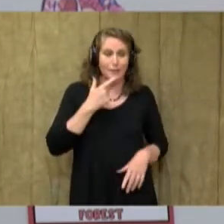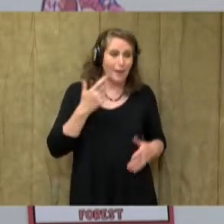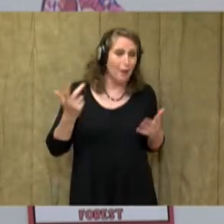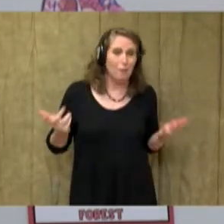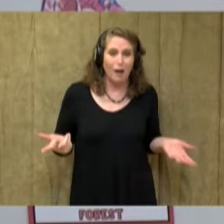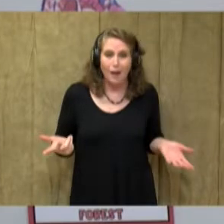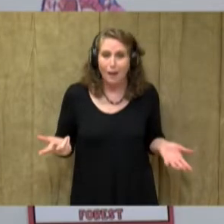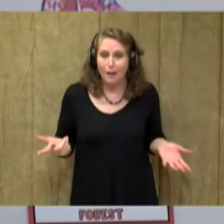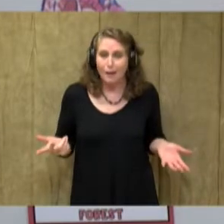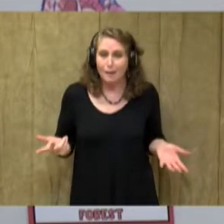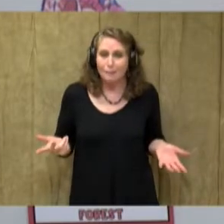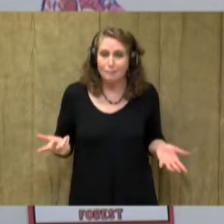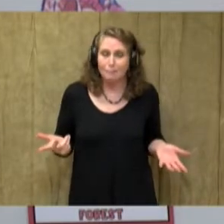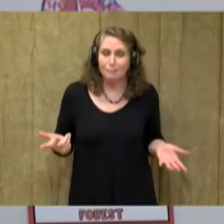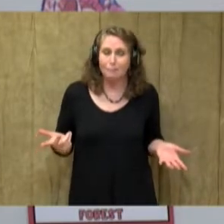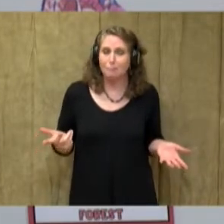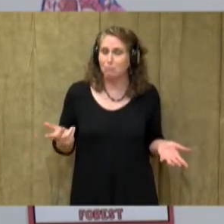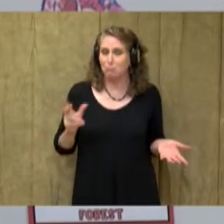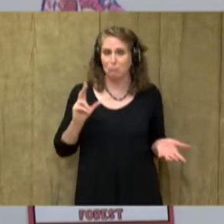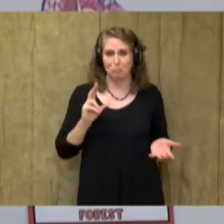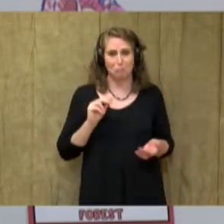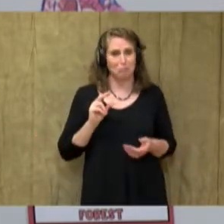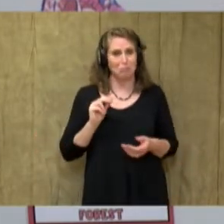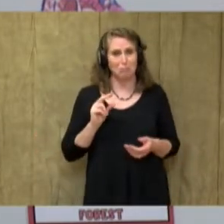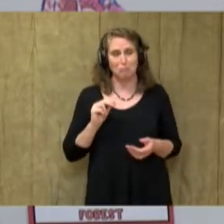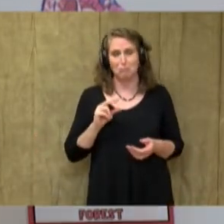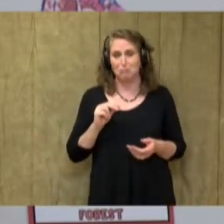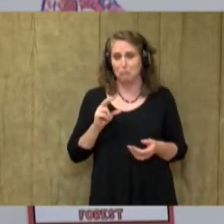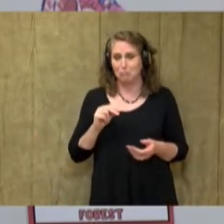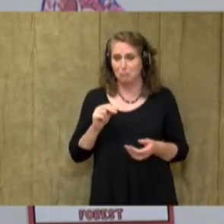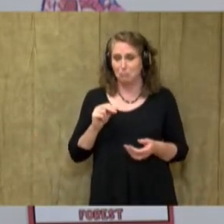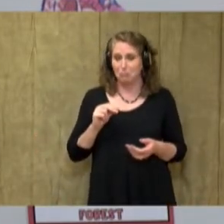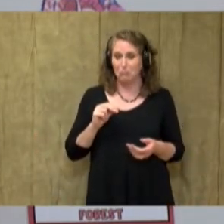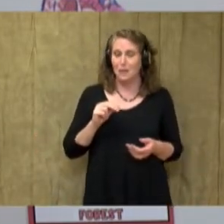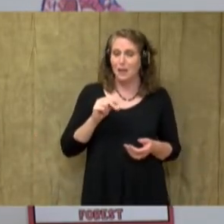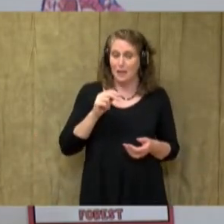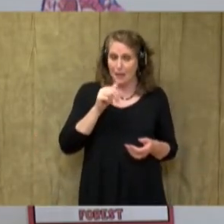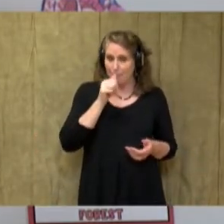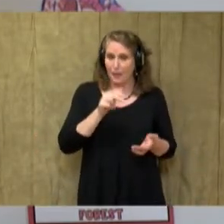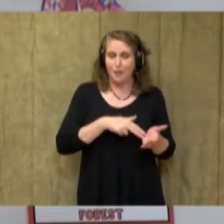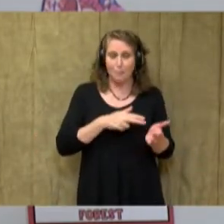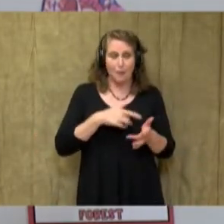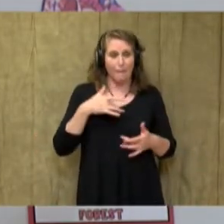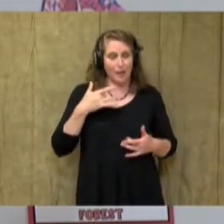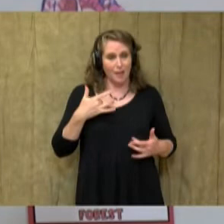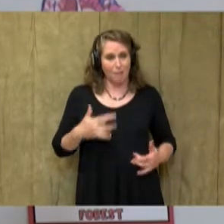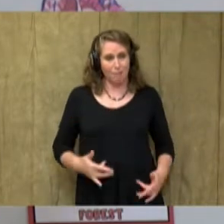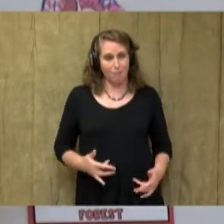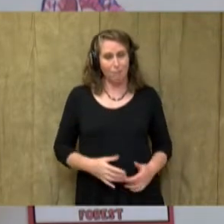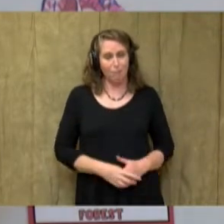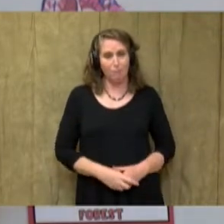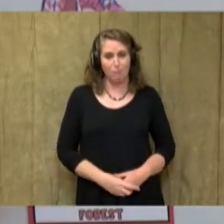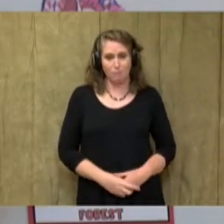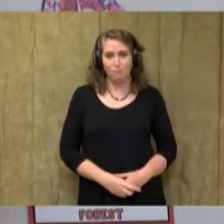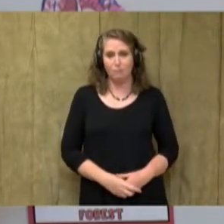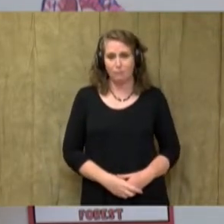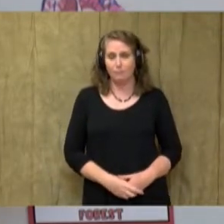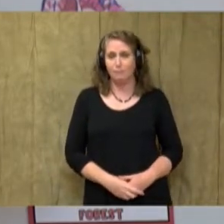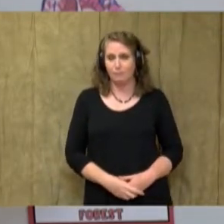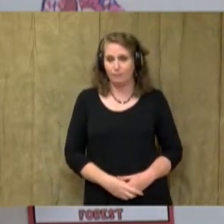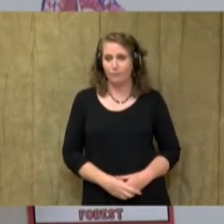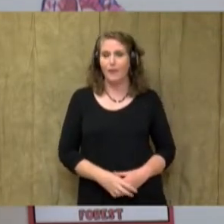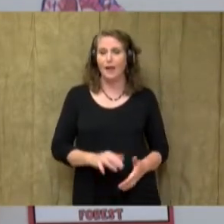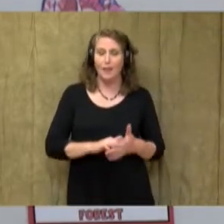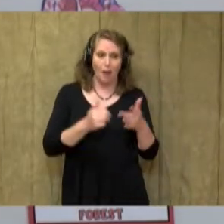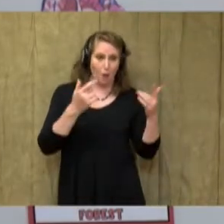what? Yeah, they all say no. Peanut Butter was feeling a little bit sad. All right, good. So